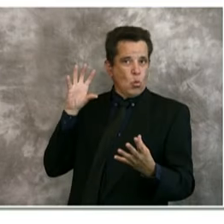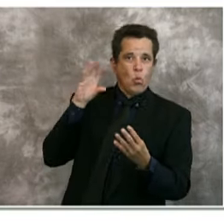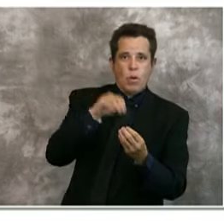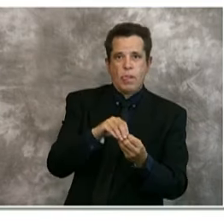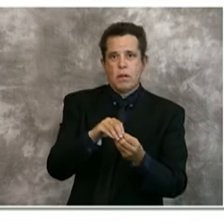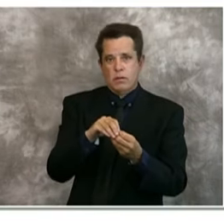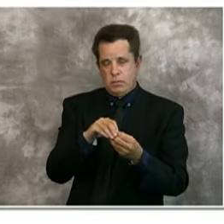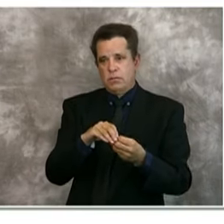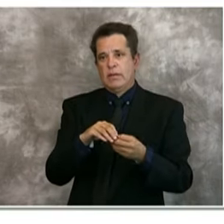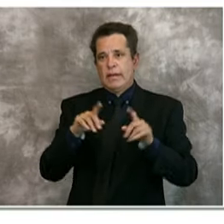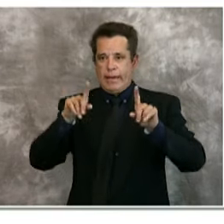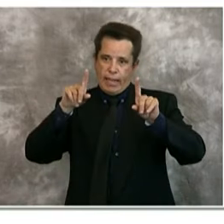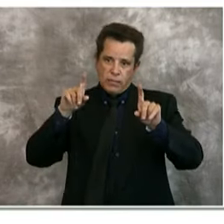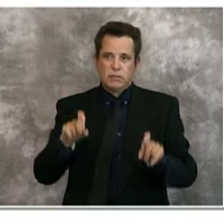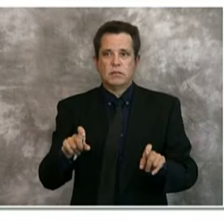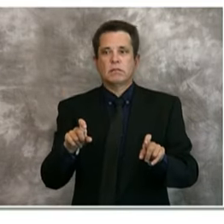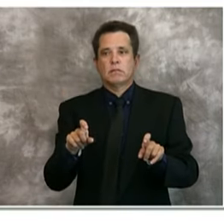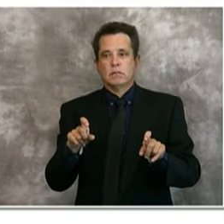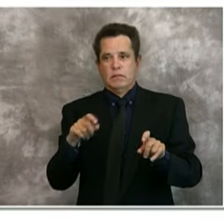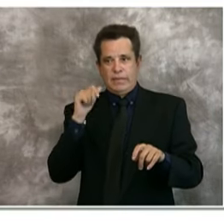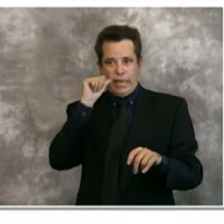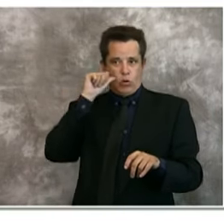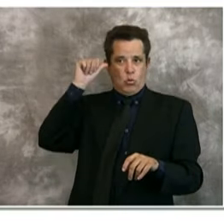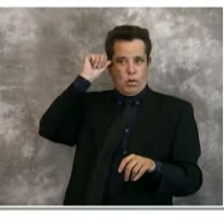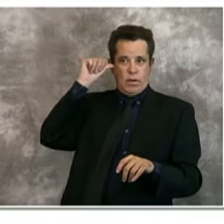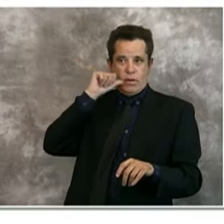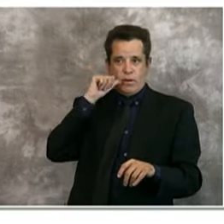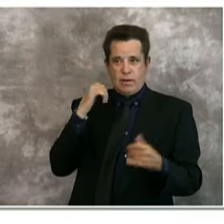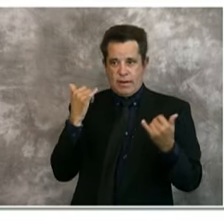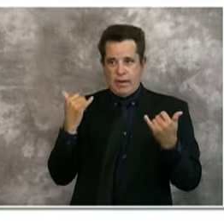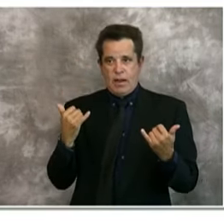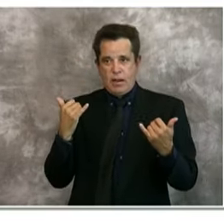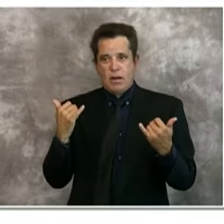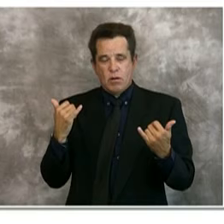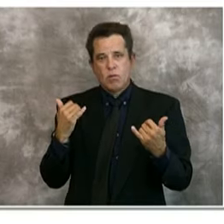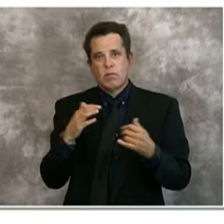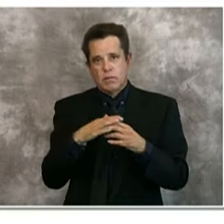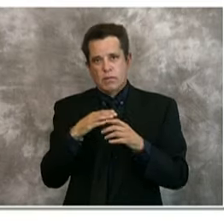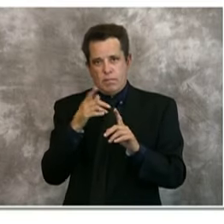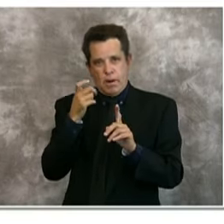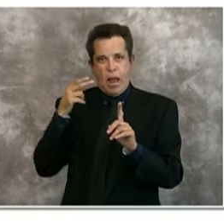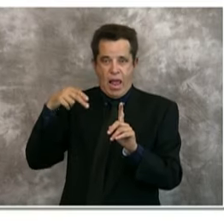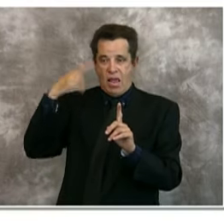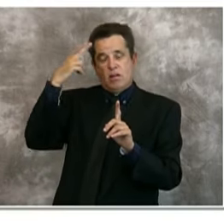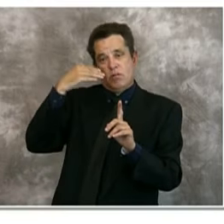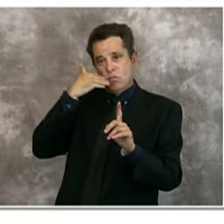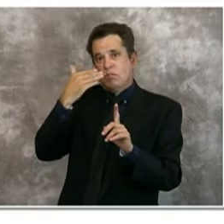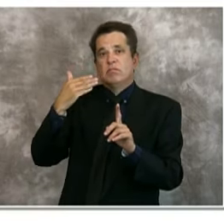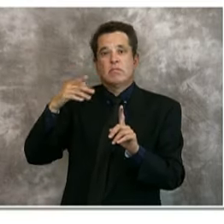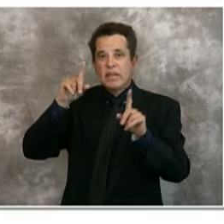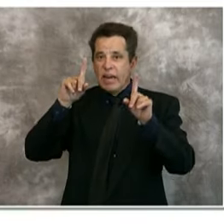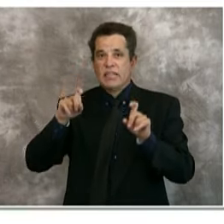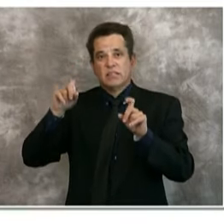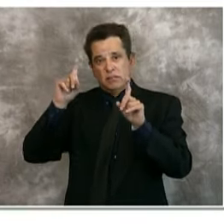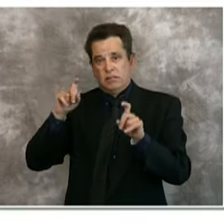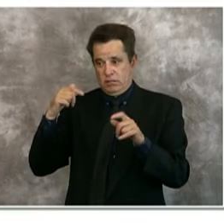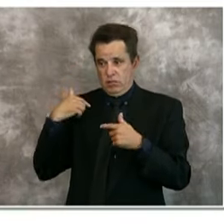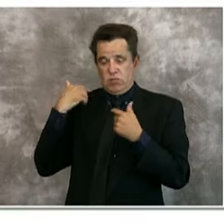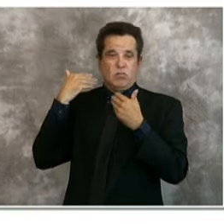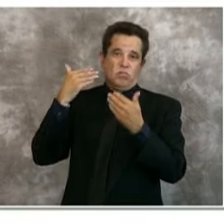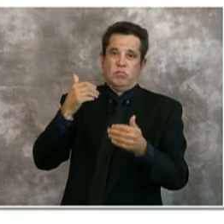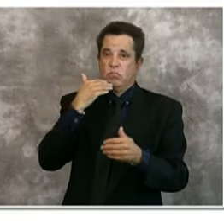performed for yesterday was slightly above the day before, but we have consistently since